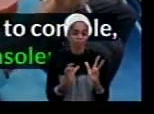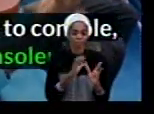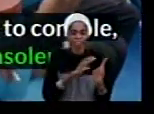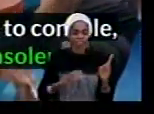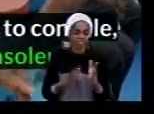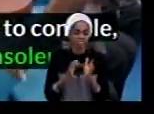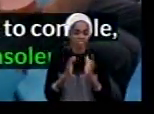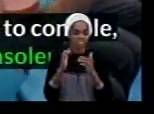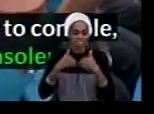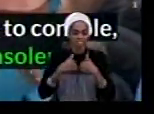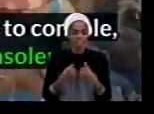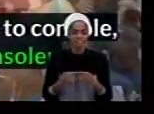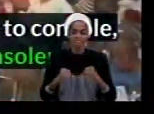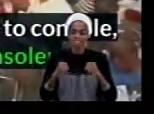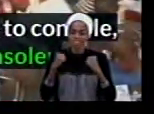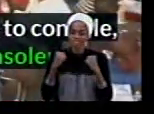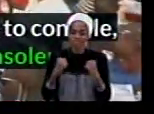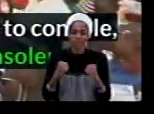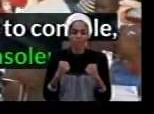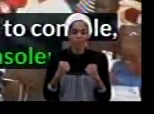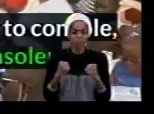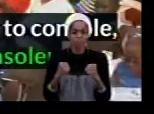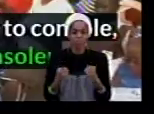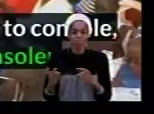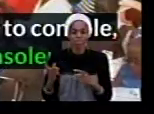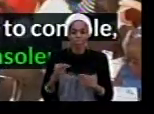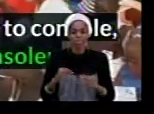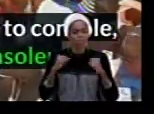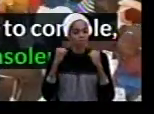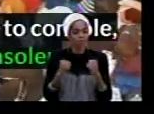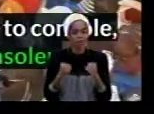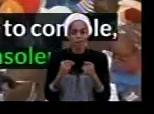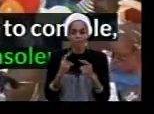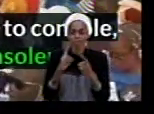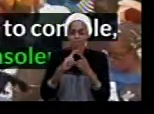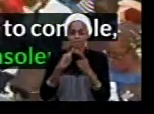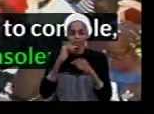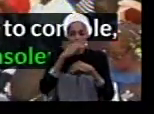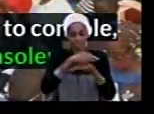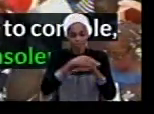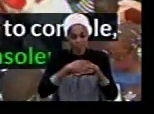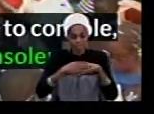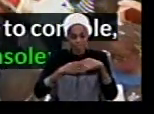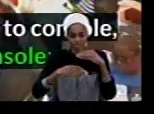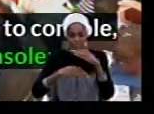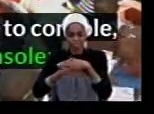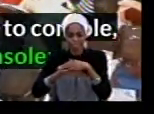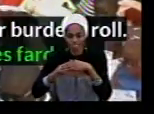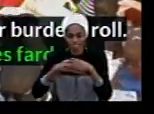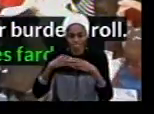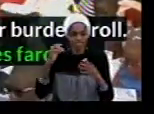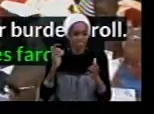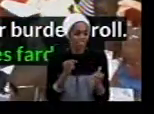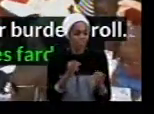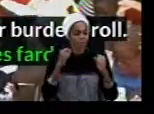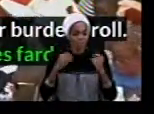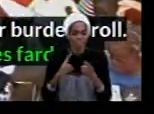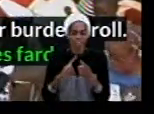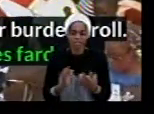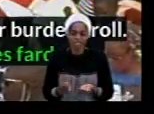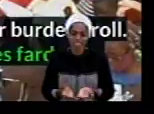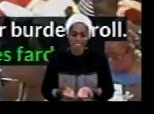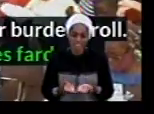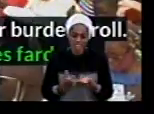Christ Jesus hath the power, the power to console, the power